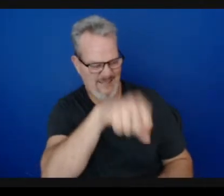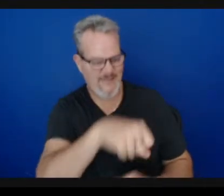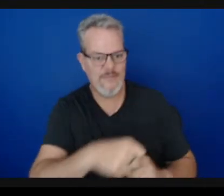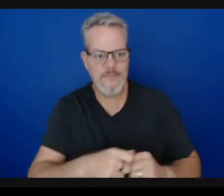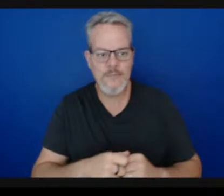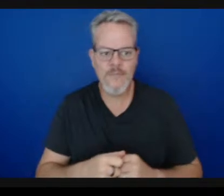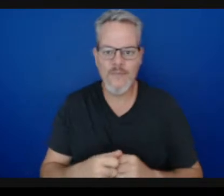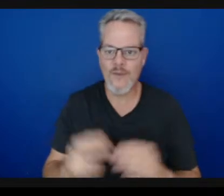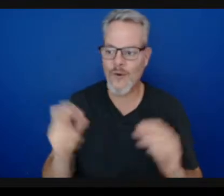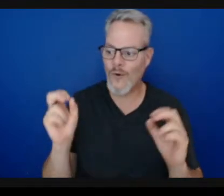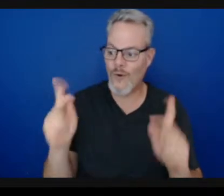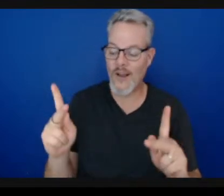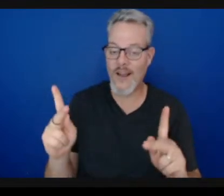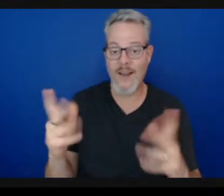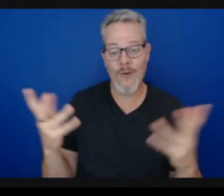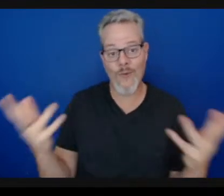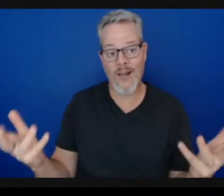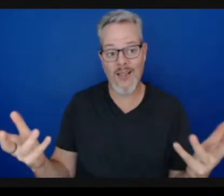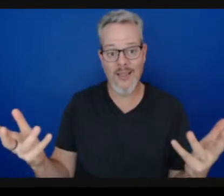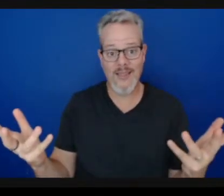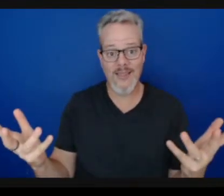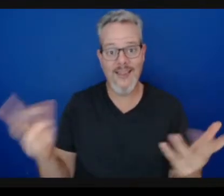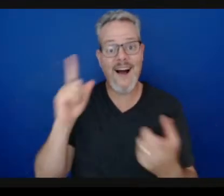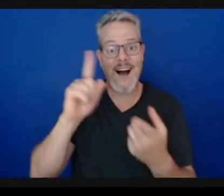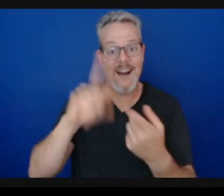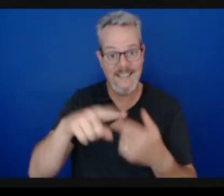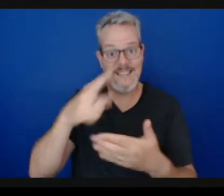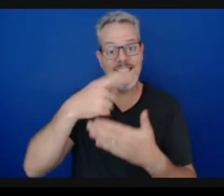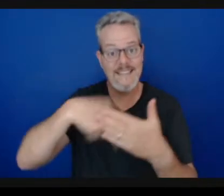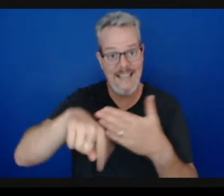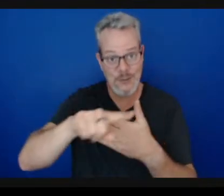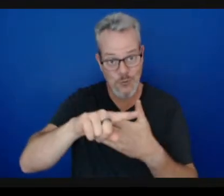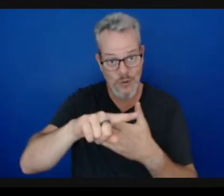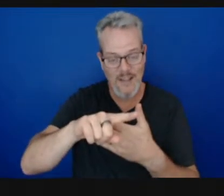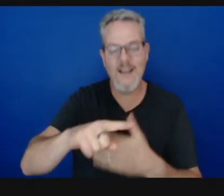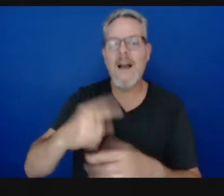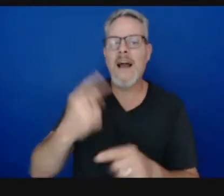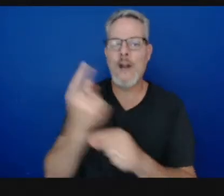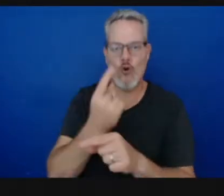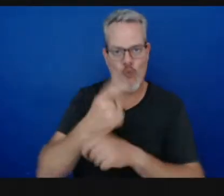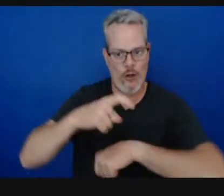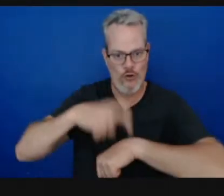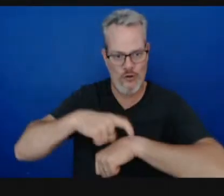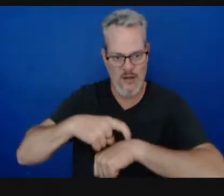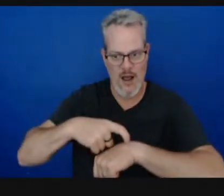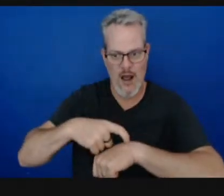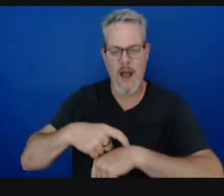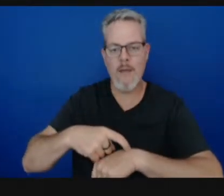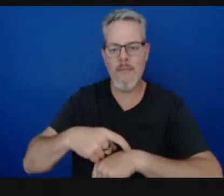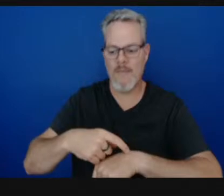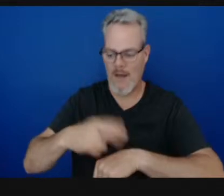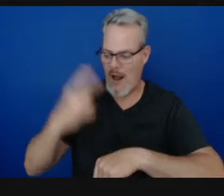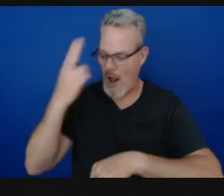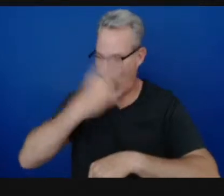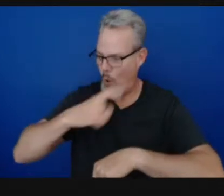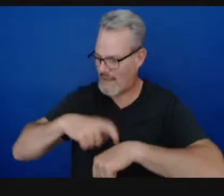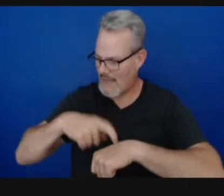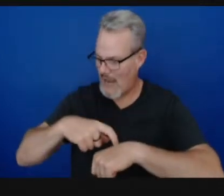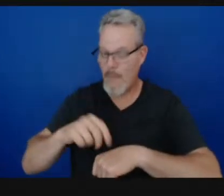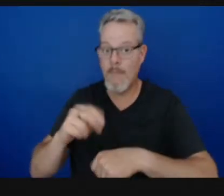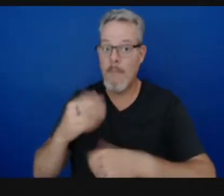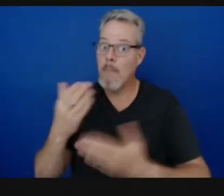All right, so until next week then, at our regular time, 5 p.m. Hawaiian time, unless something else happens.